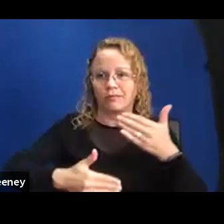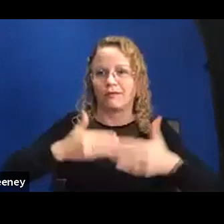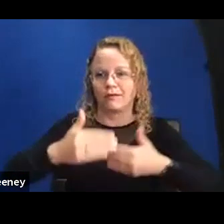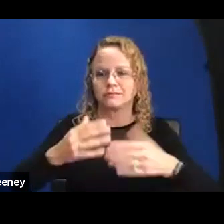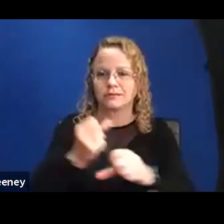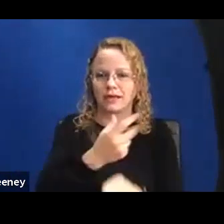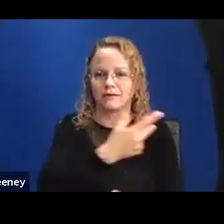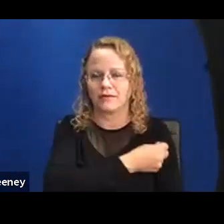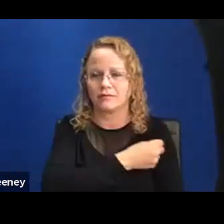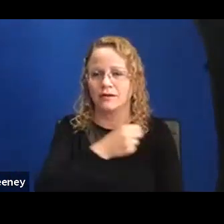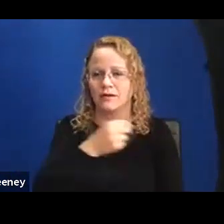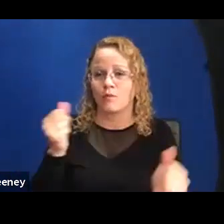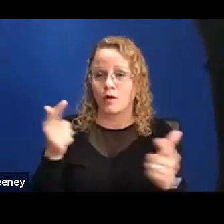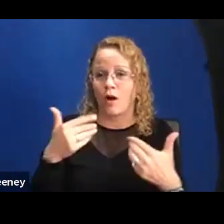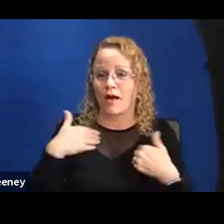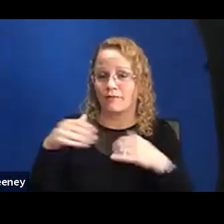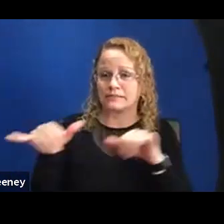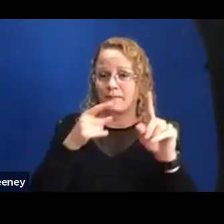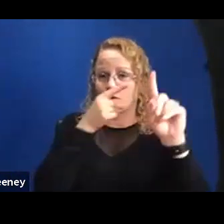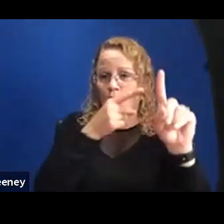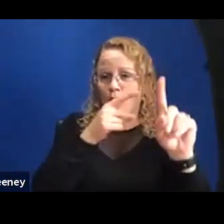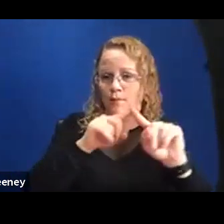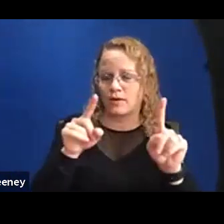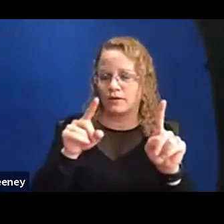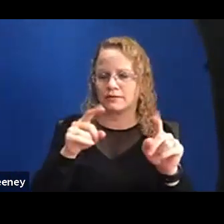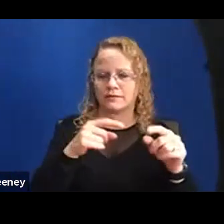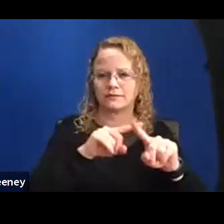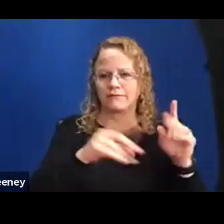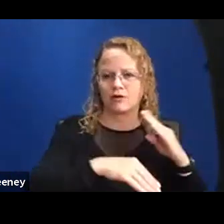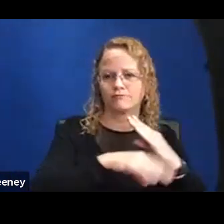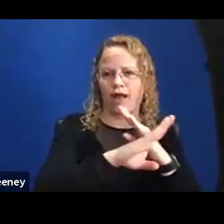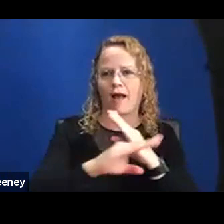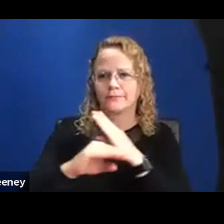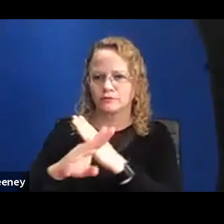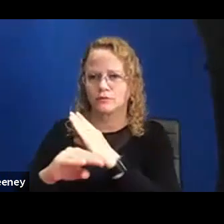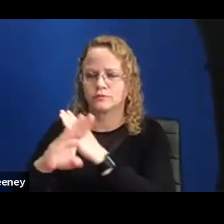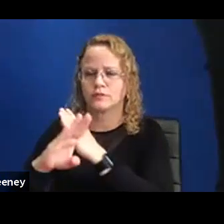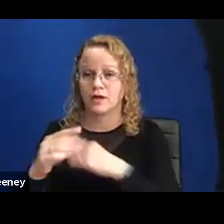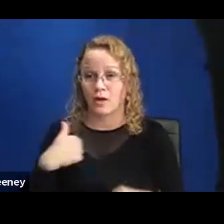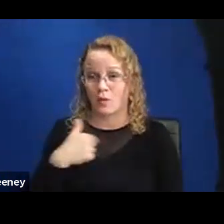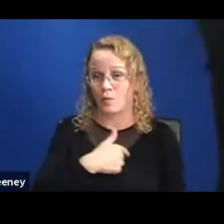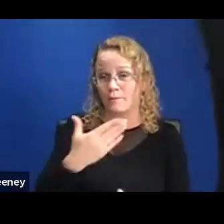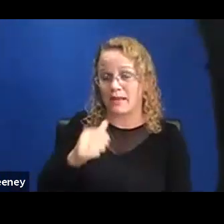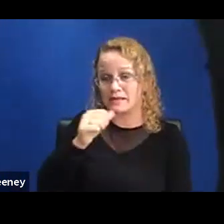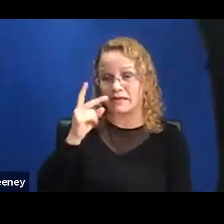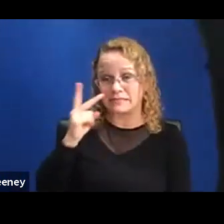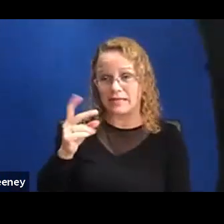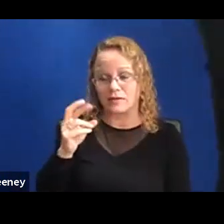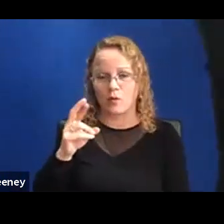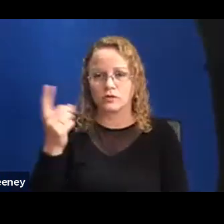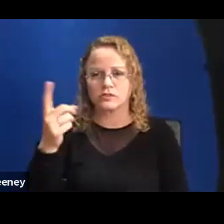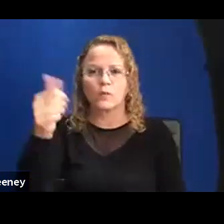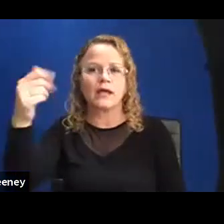everyone's striving for the same thing, but there may be different obstacles or hurdles that we may not see or someone else may not see based on